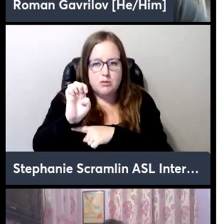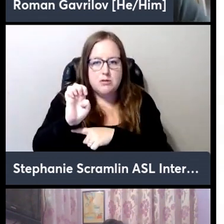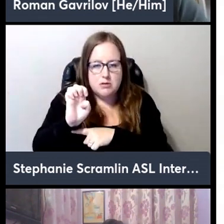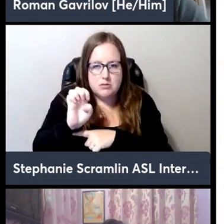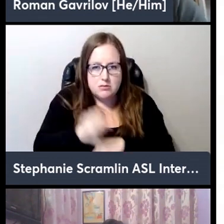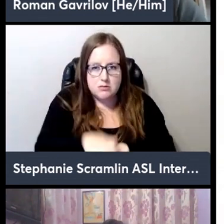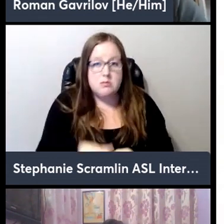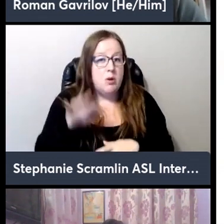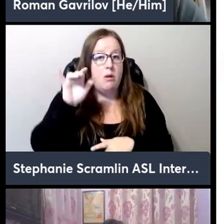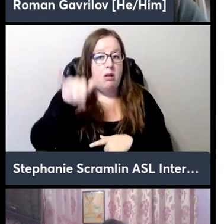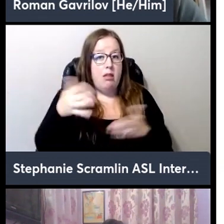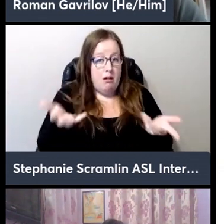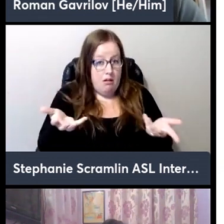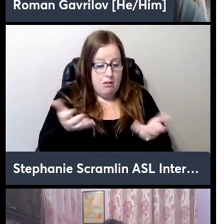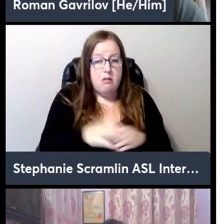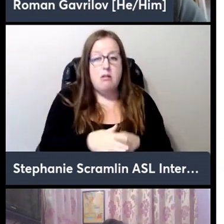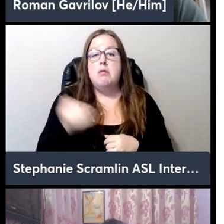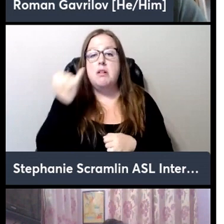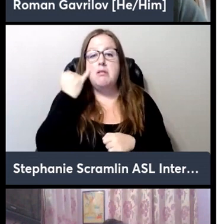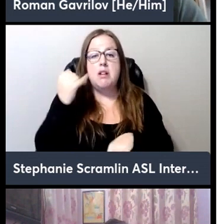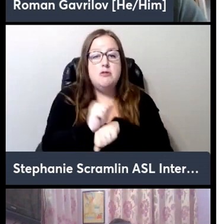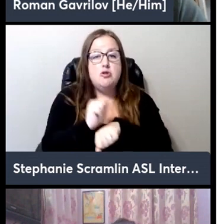that. Let's save the job